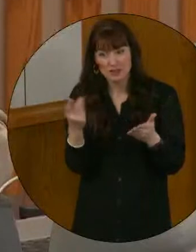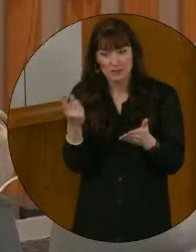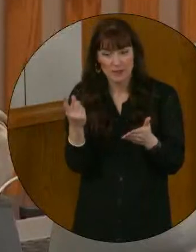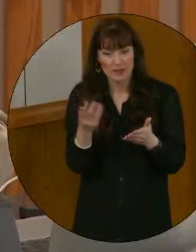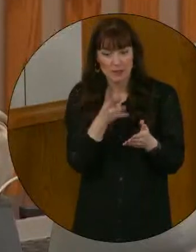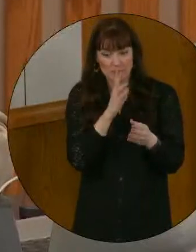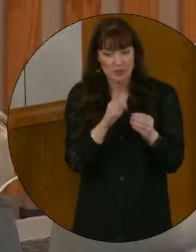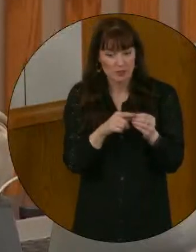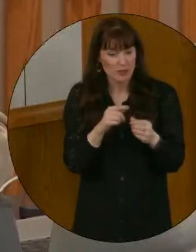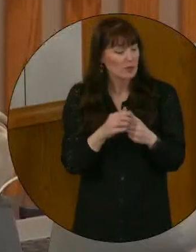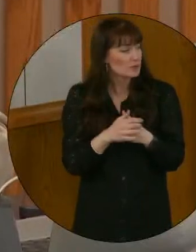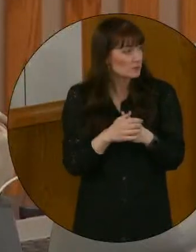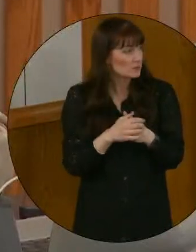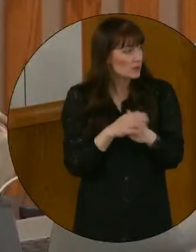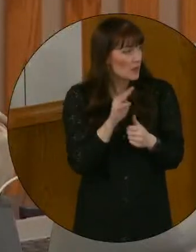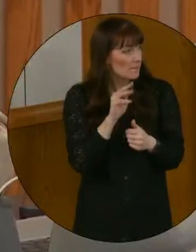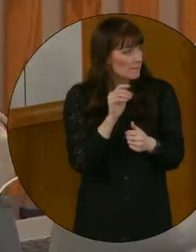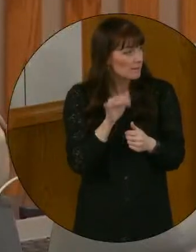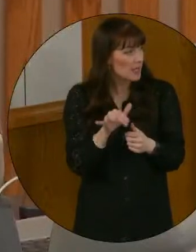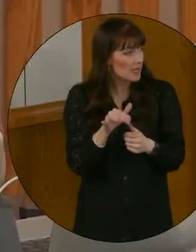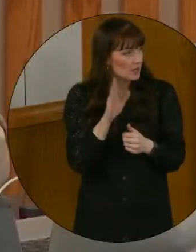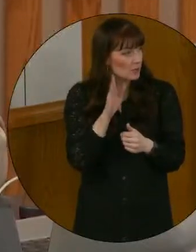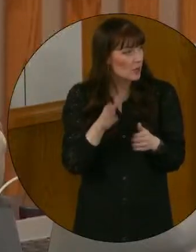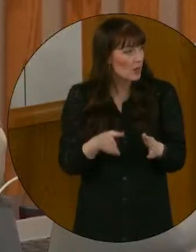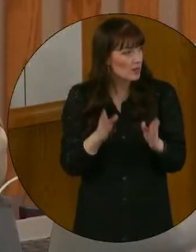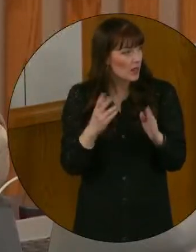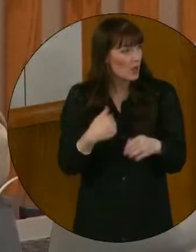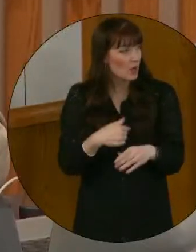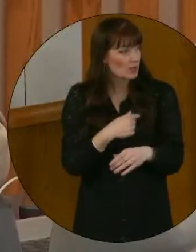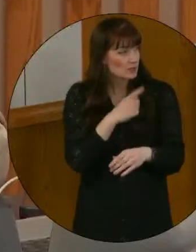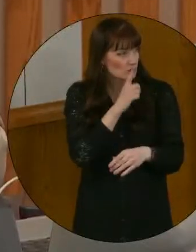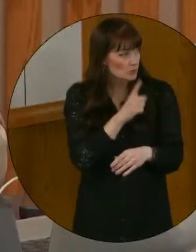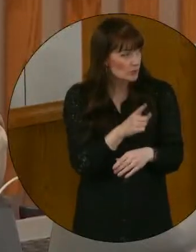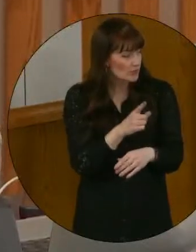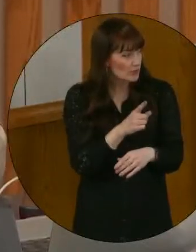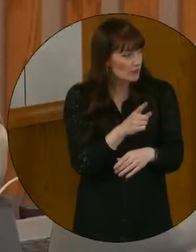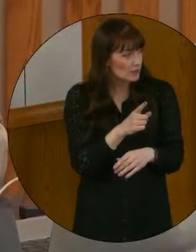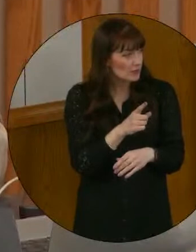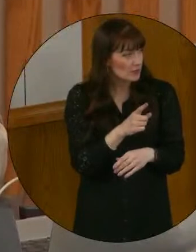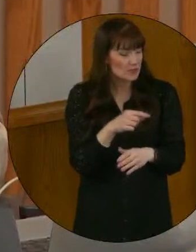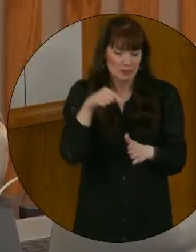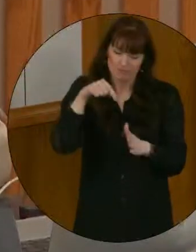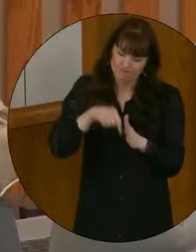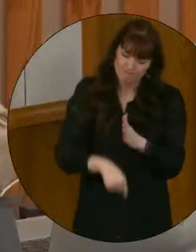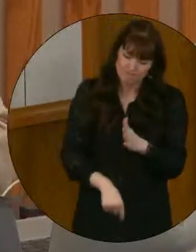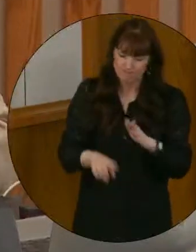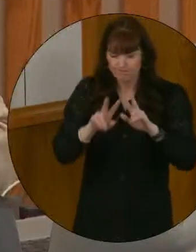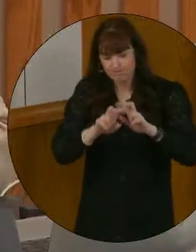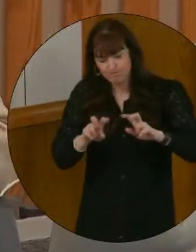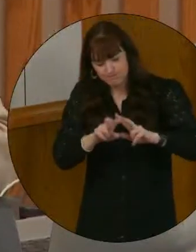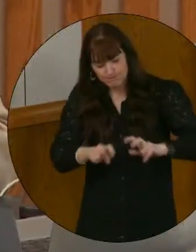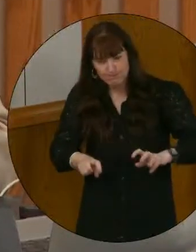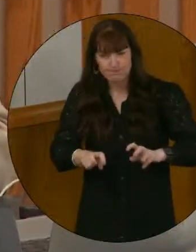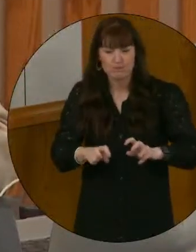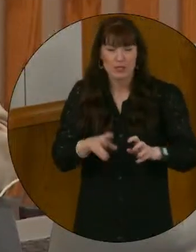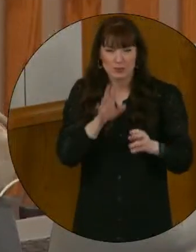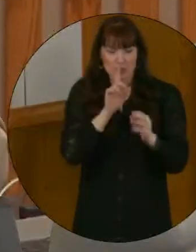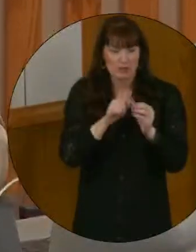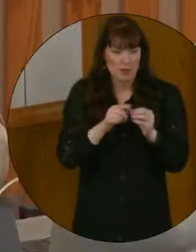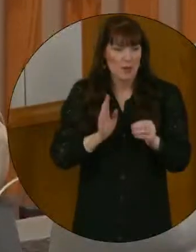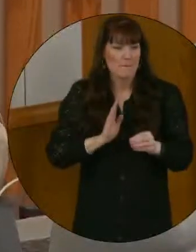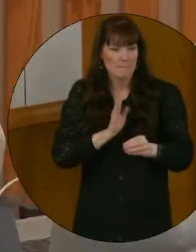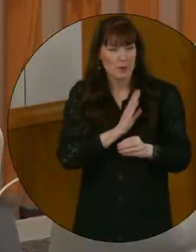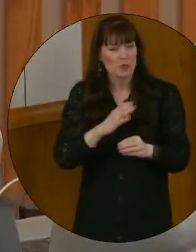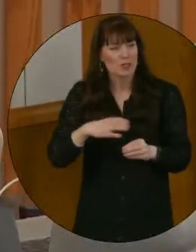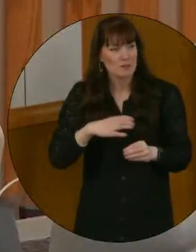before us in May that will allow us to really dig a little deeper around board committees. So